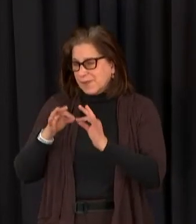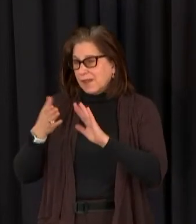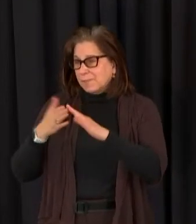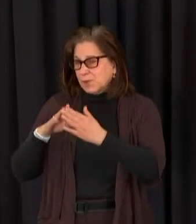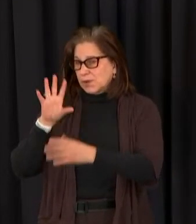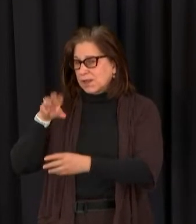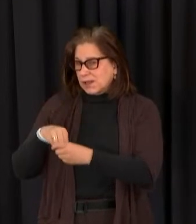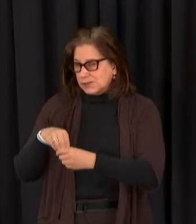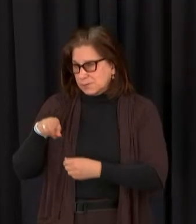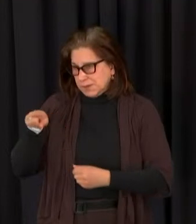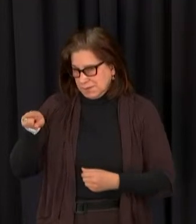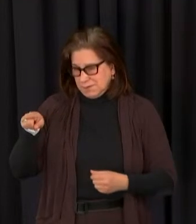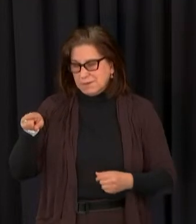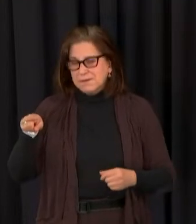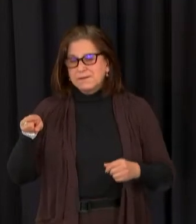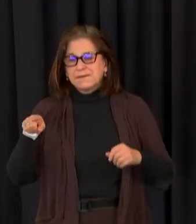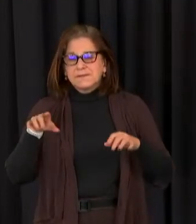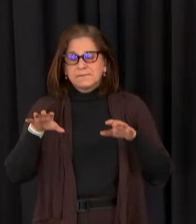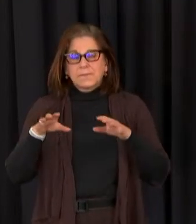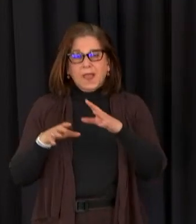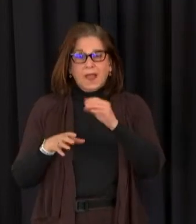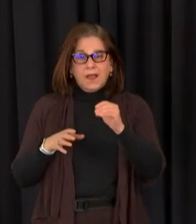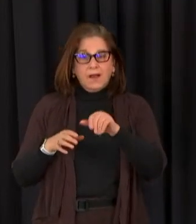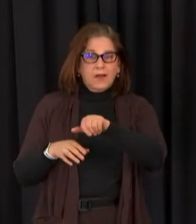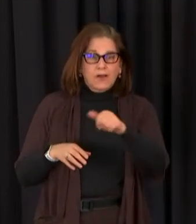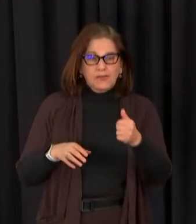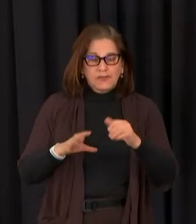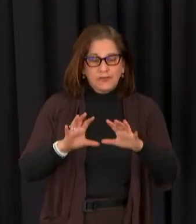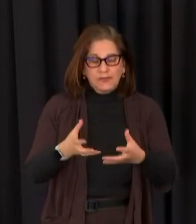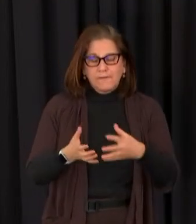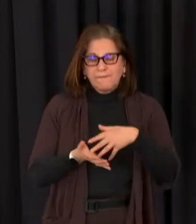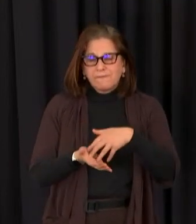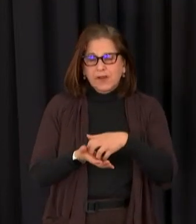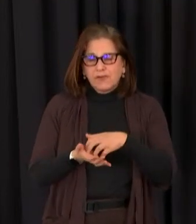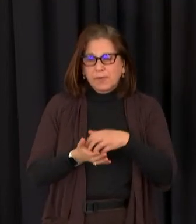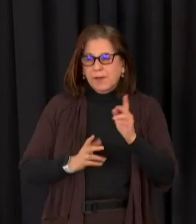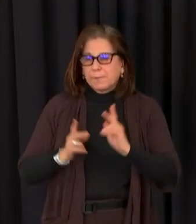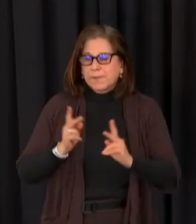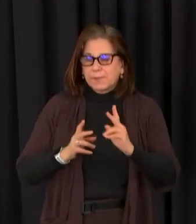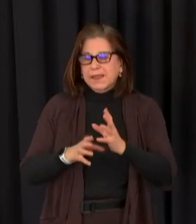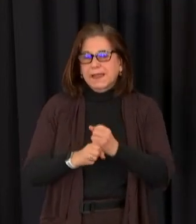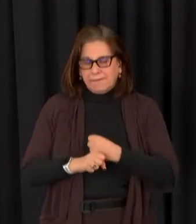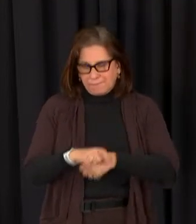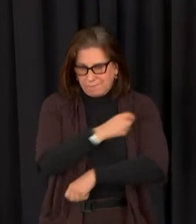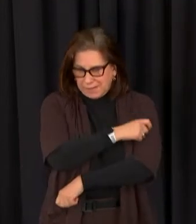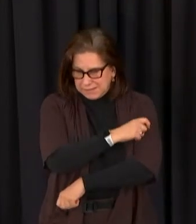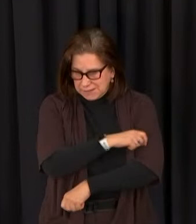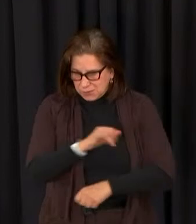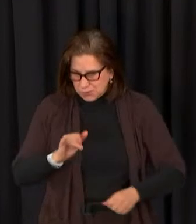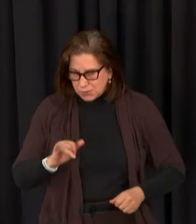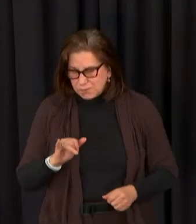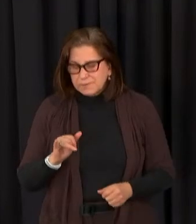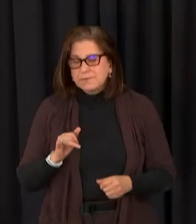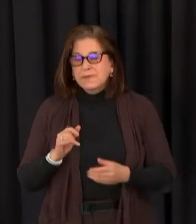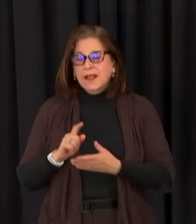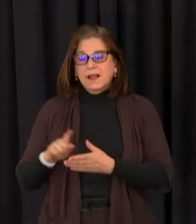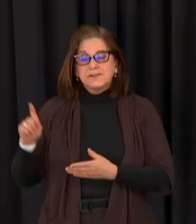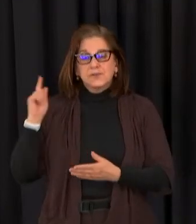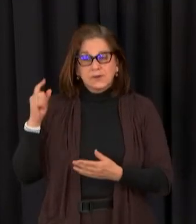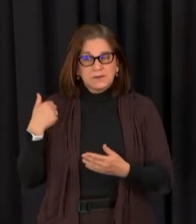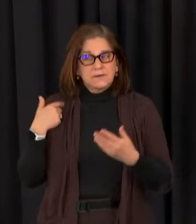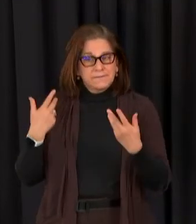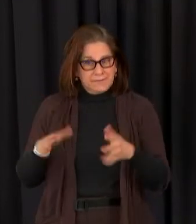sure that our vulnerable populations are being vaccinated. Last week, we also talked about a new